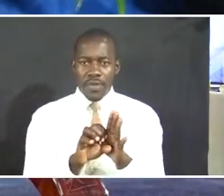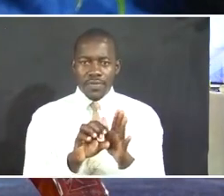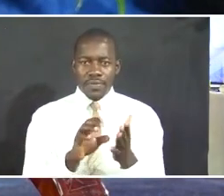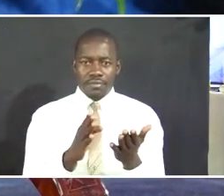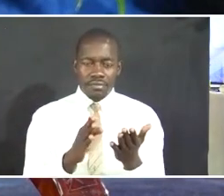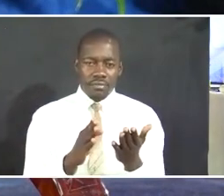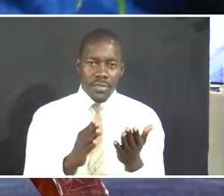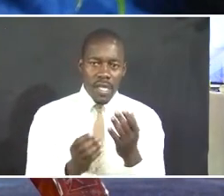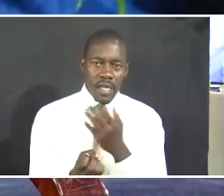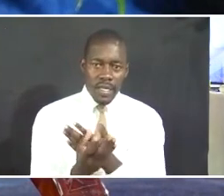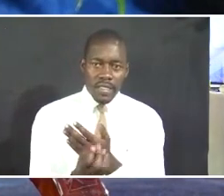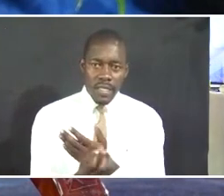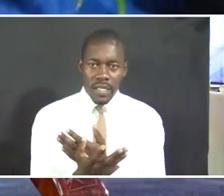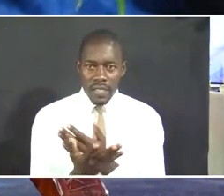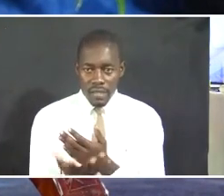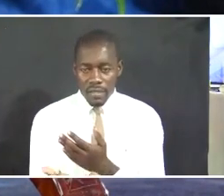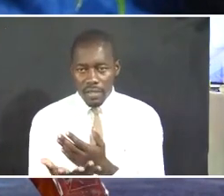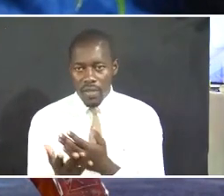or